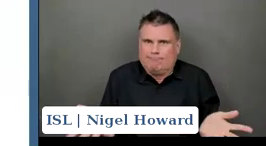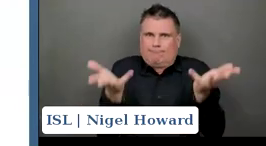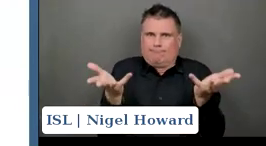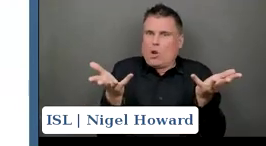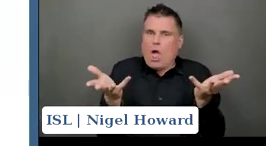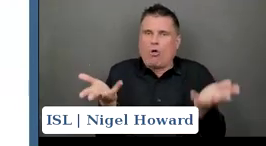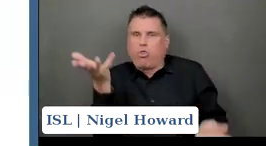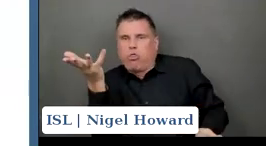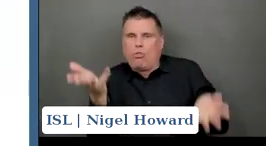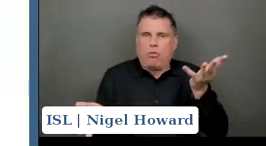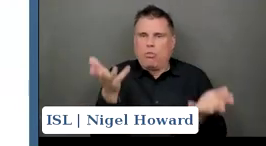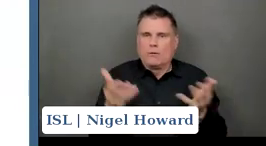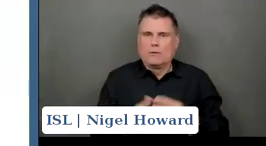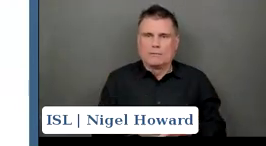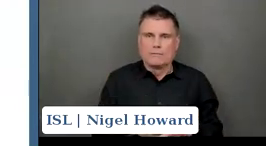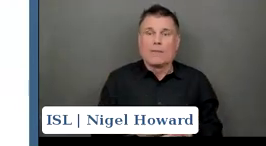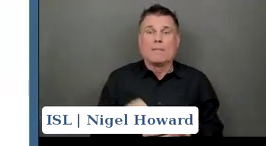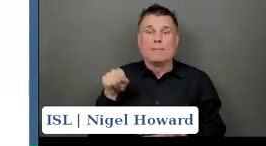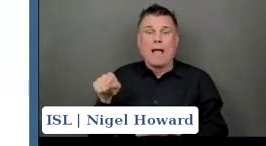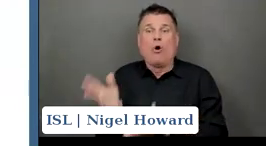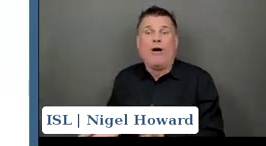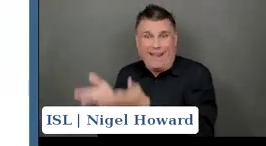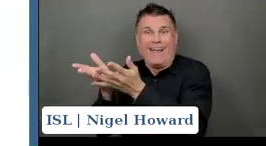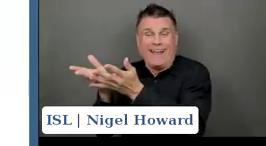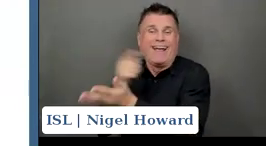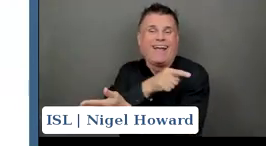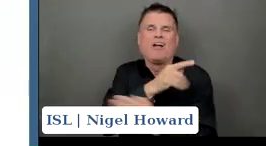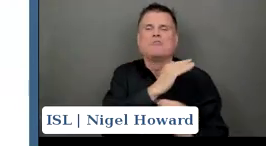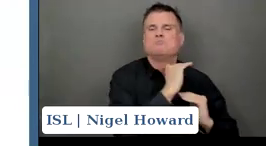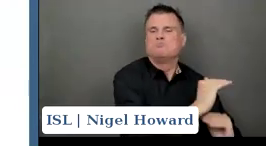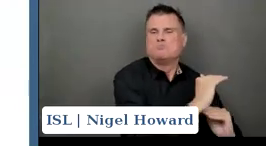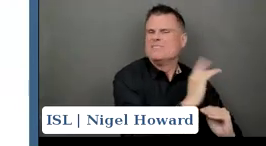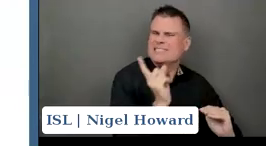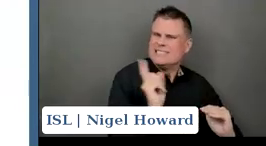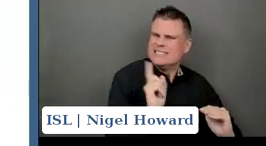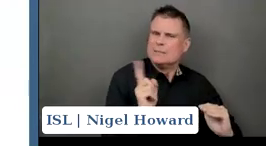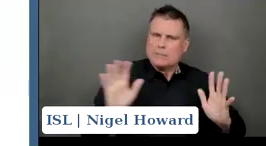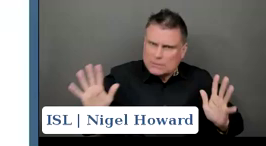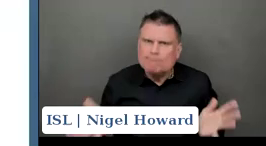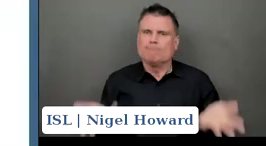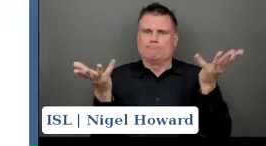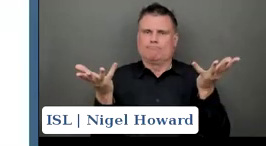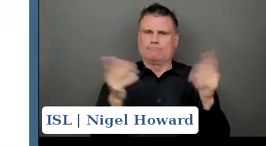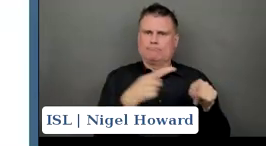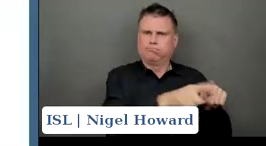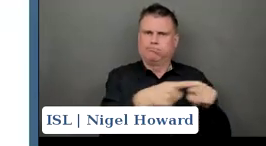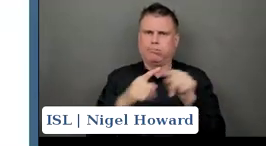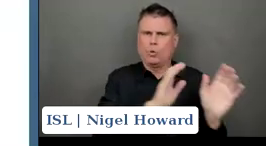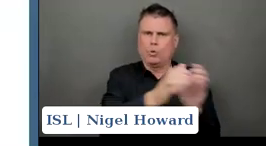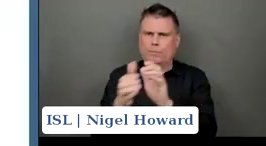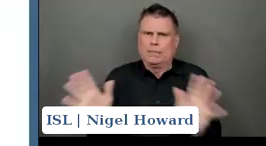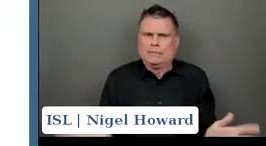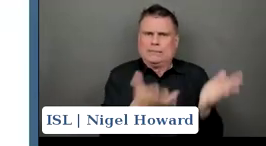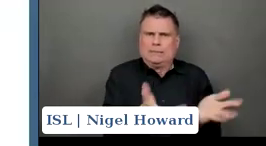or worsen the quality of care and support that persons with disability can